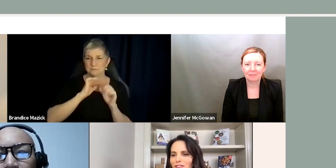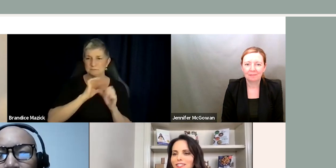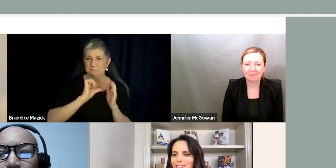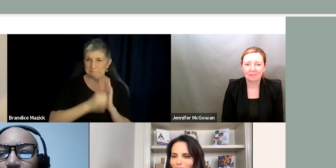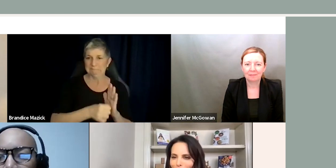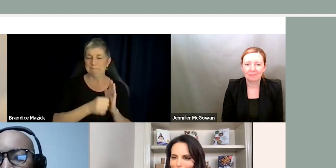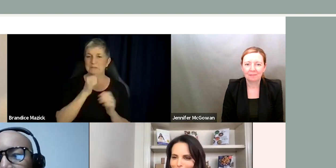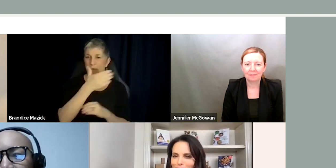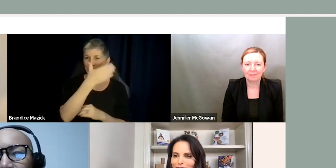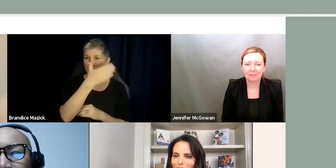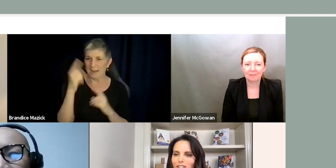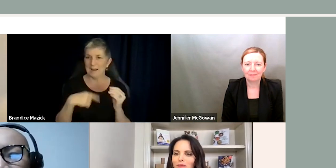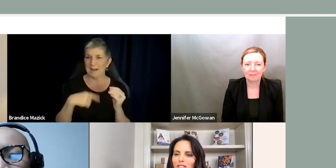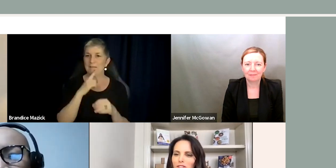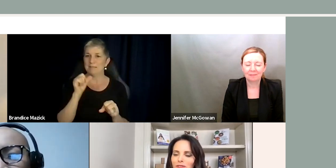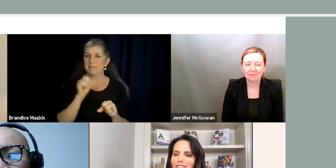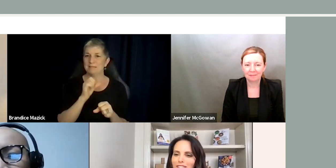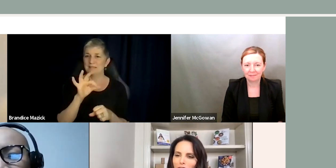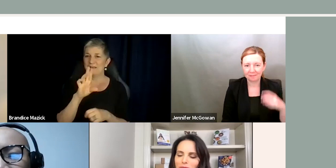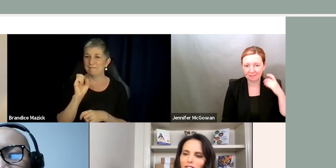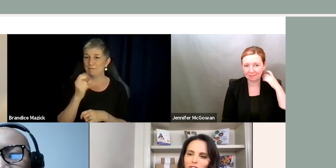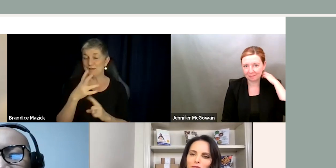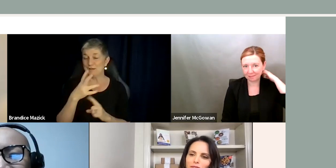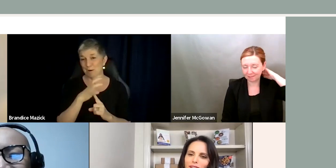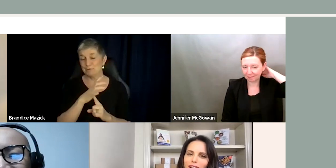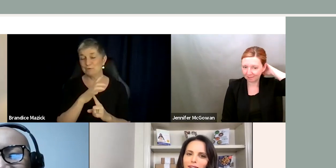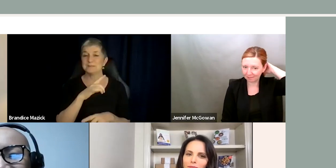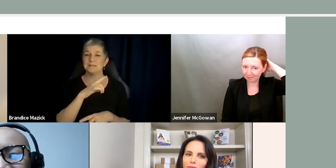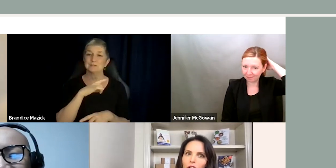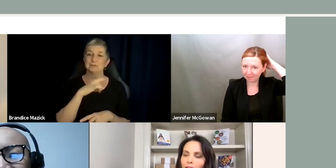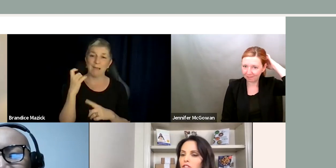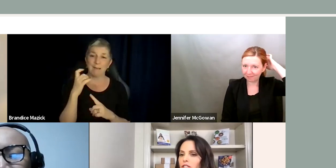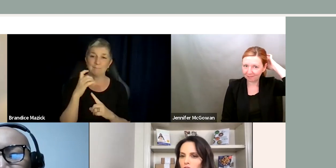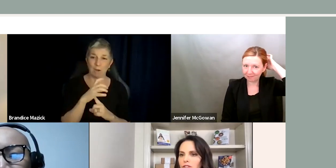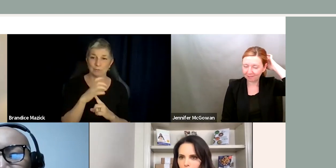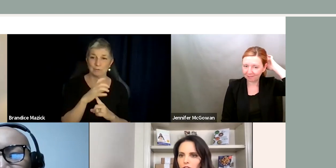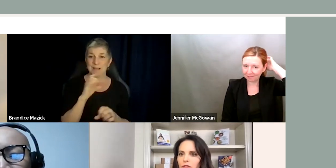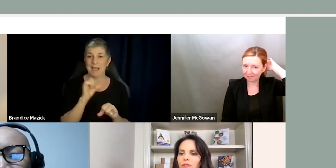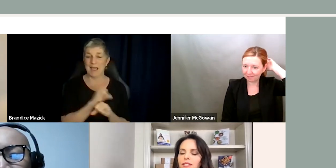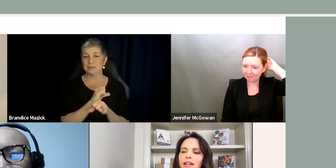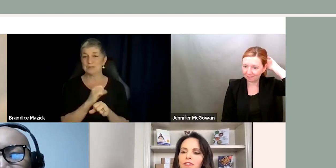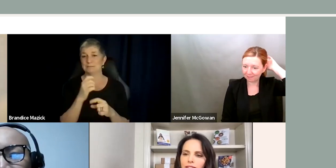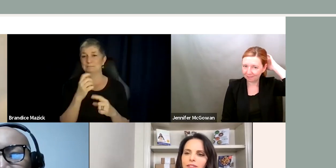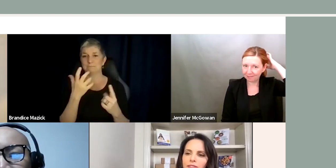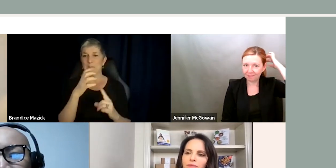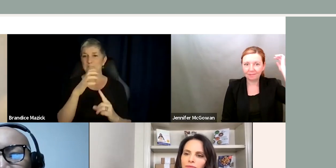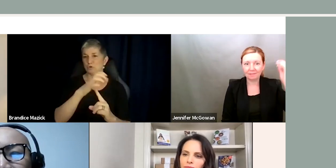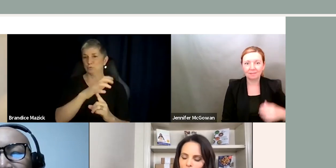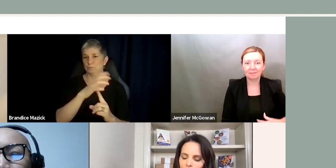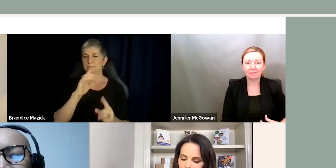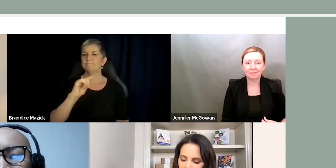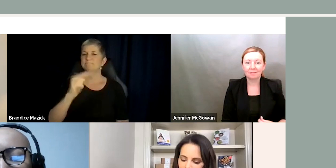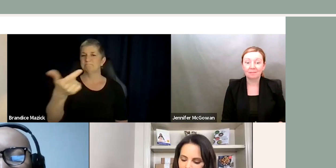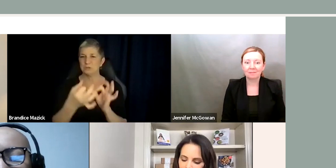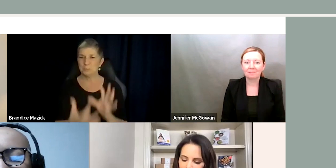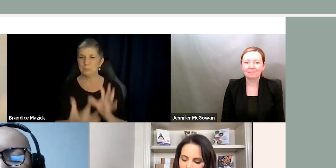about our friends, the fresh mushrooms and the dried mushrooms that are actually just mushrooms dehydrated. And